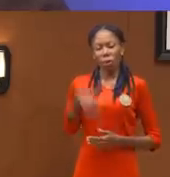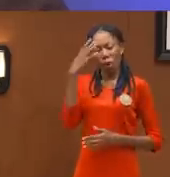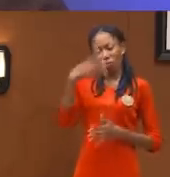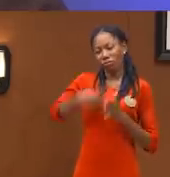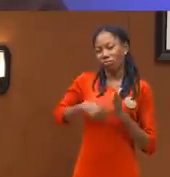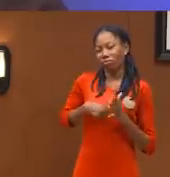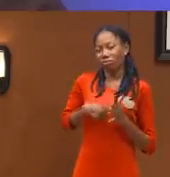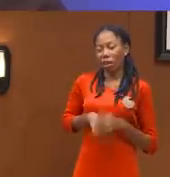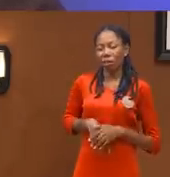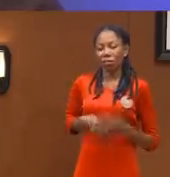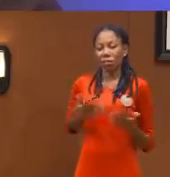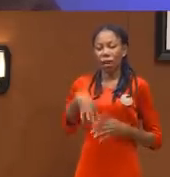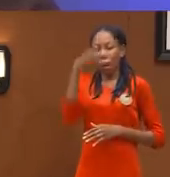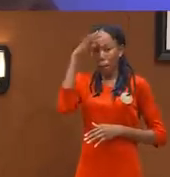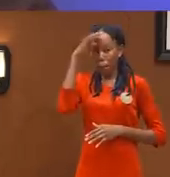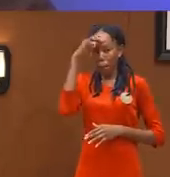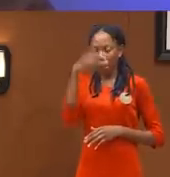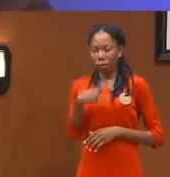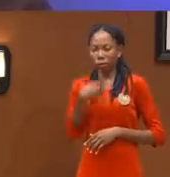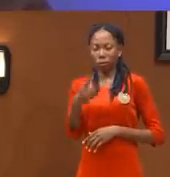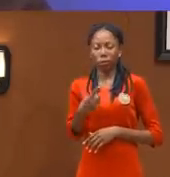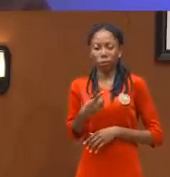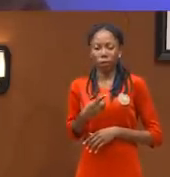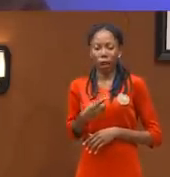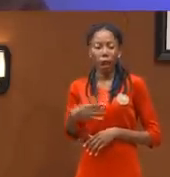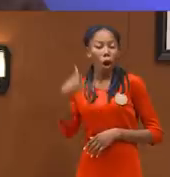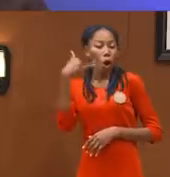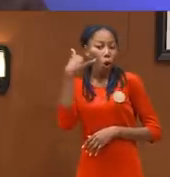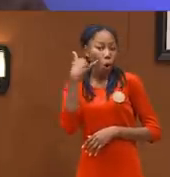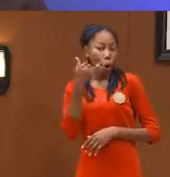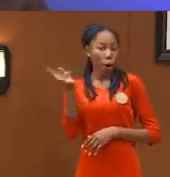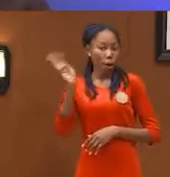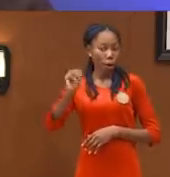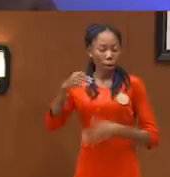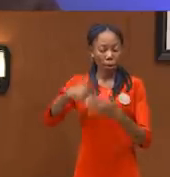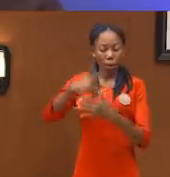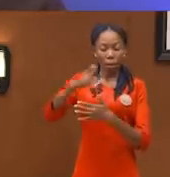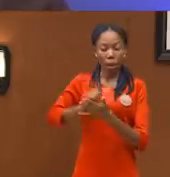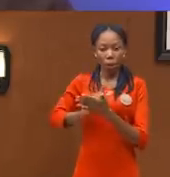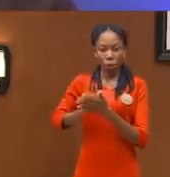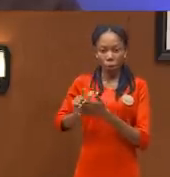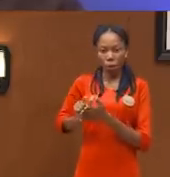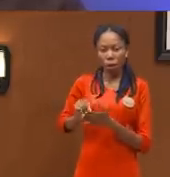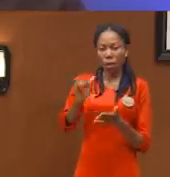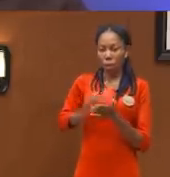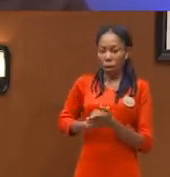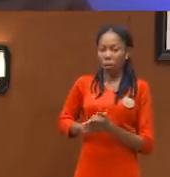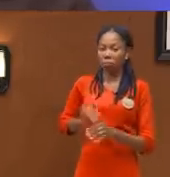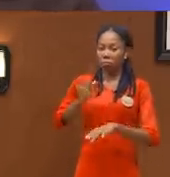now. Then he said, okay, I should call him next week, that by next week, he would send me the